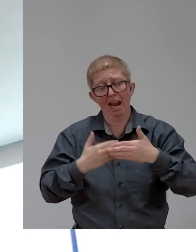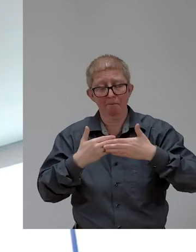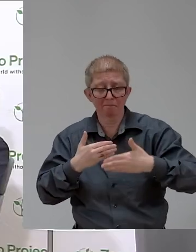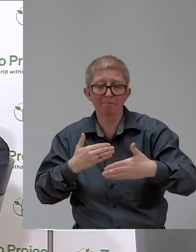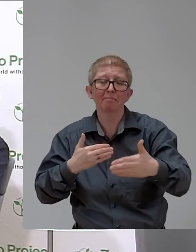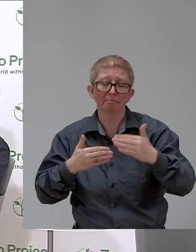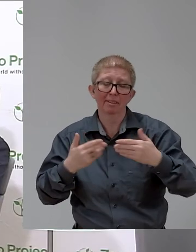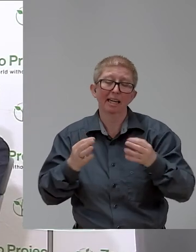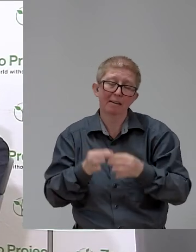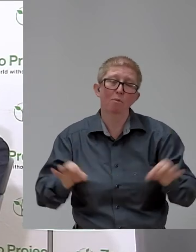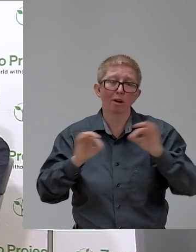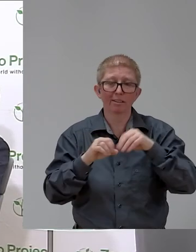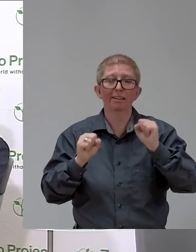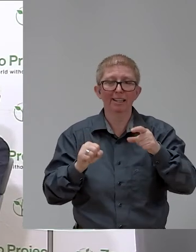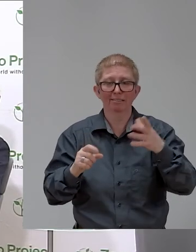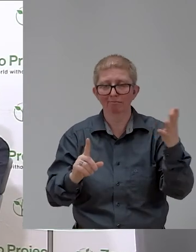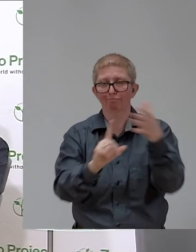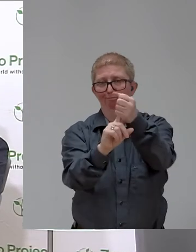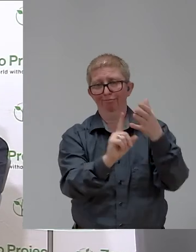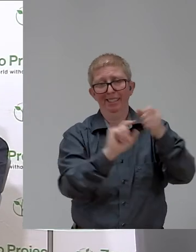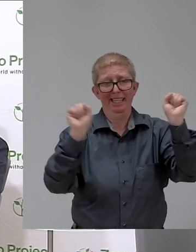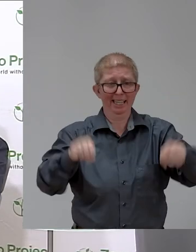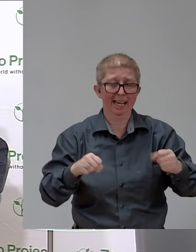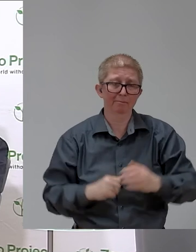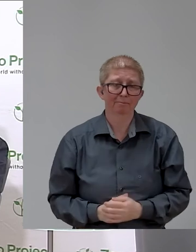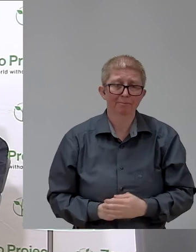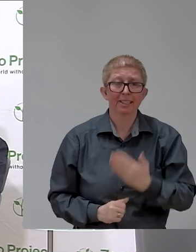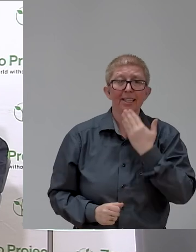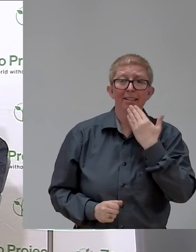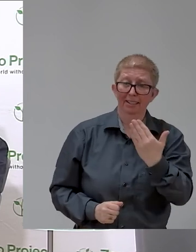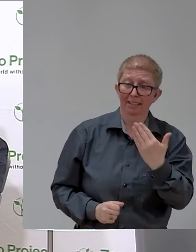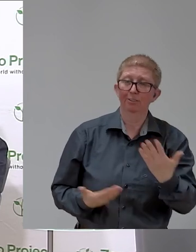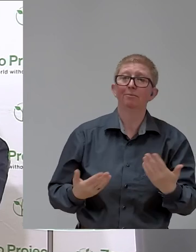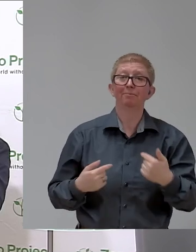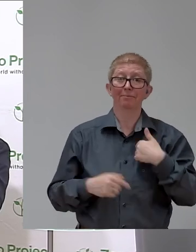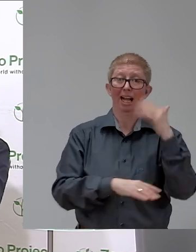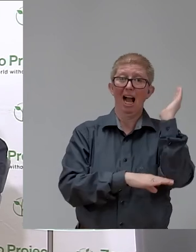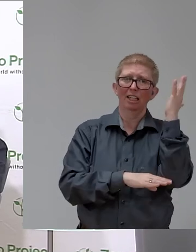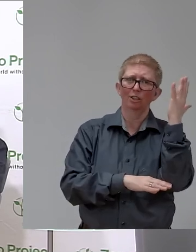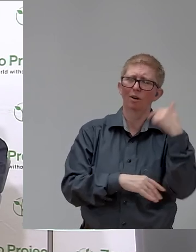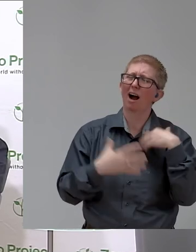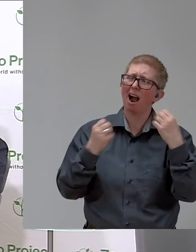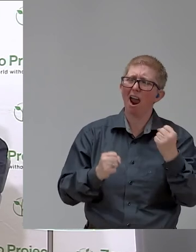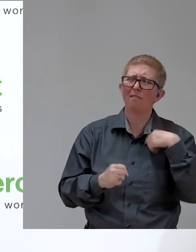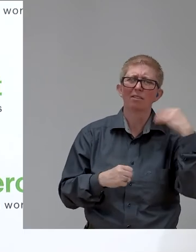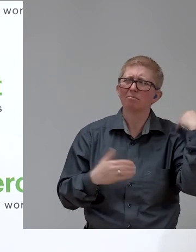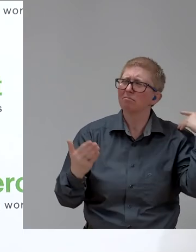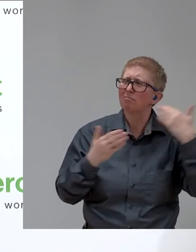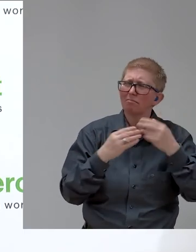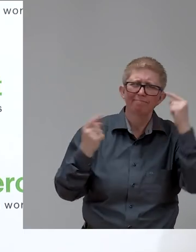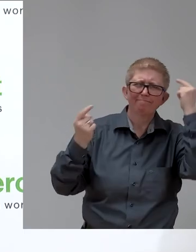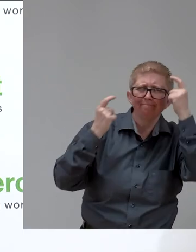Esgul. And indeed, at Ashoka, we're doing a lot of work on, you know, how to finance systems change. And as you mentioned, Esgul, it does require a